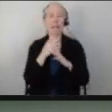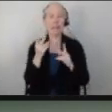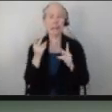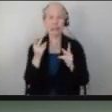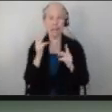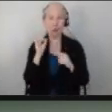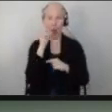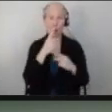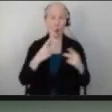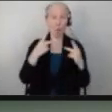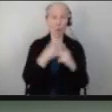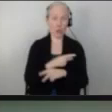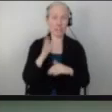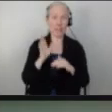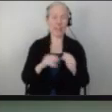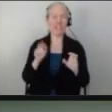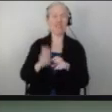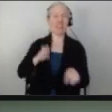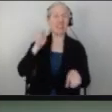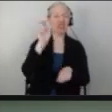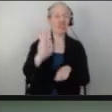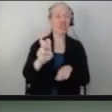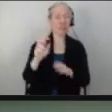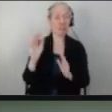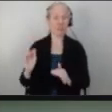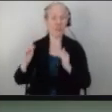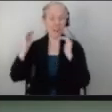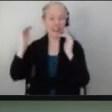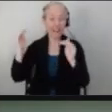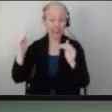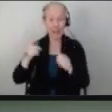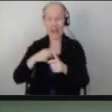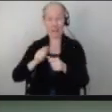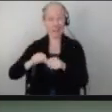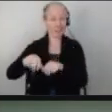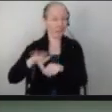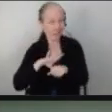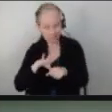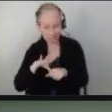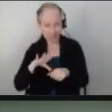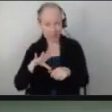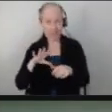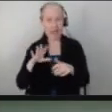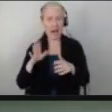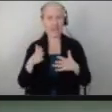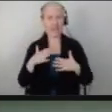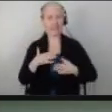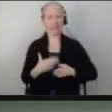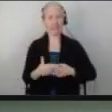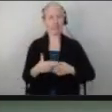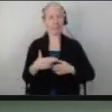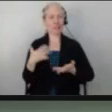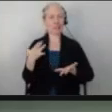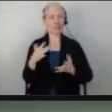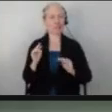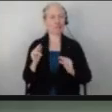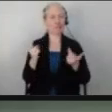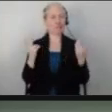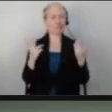a job that you can't do well, and then you sort of tarnish your own reputation. So I've always